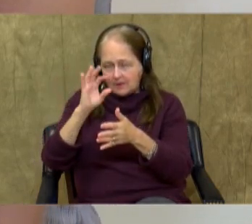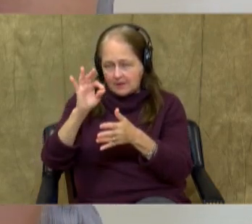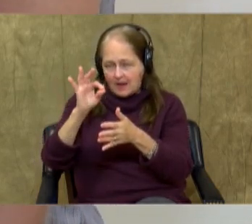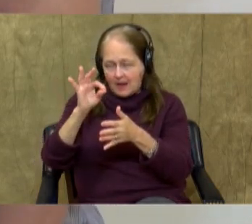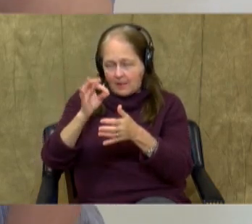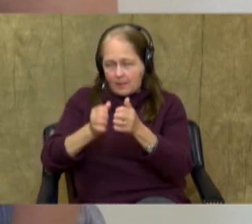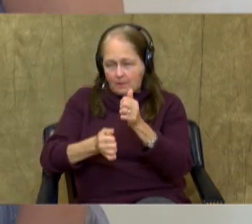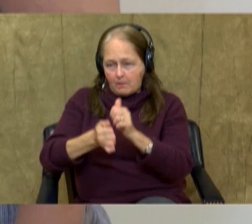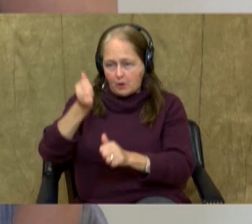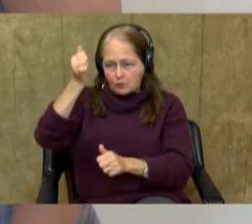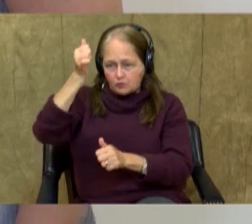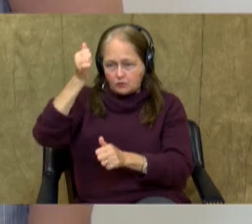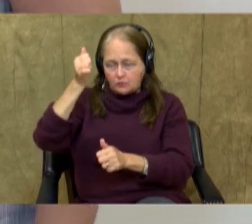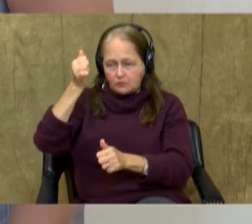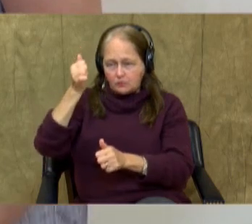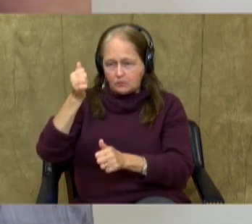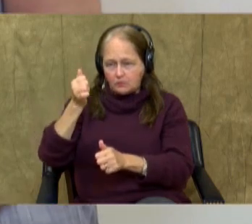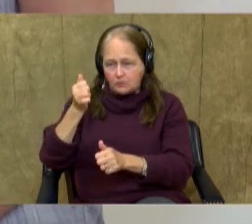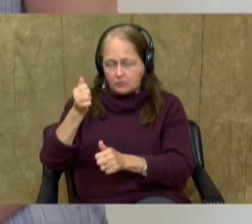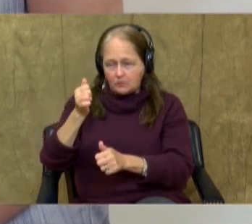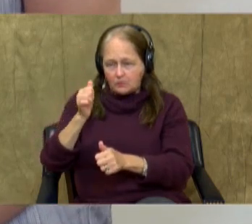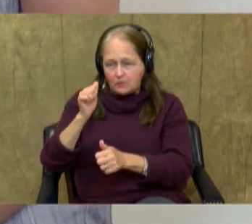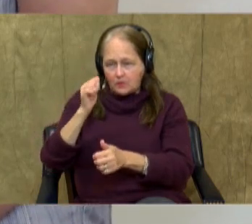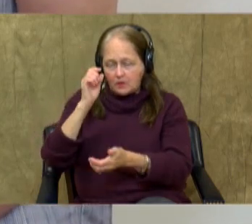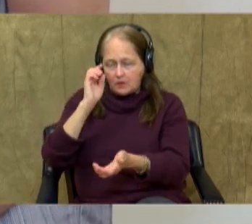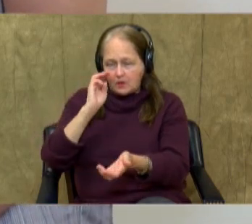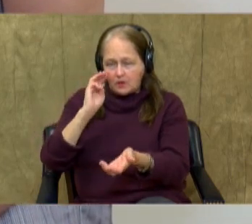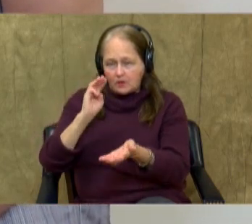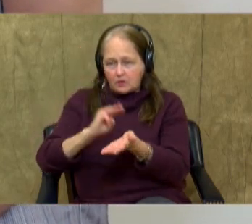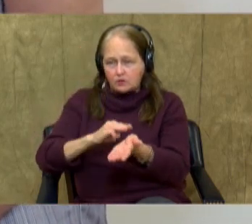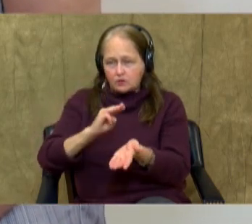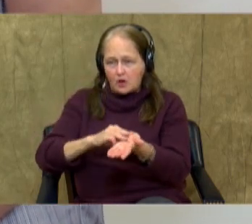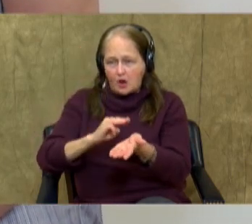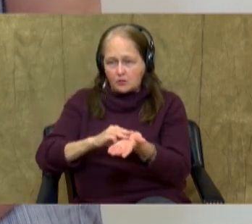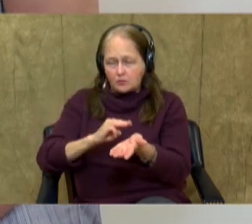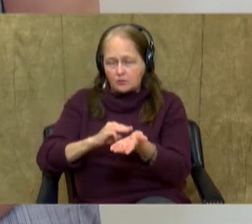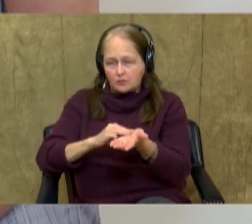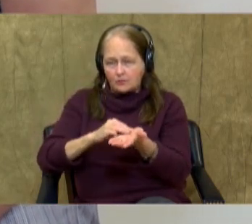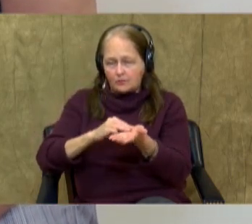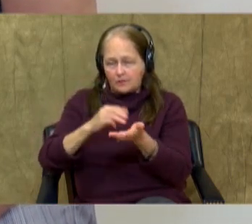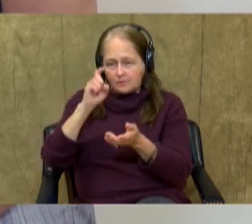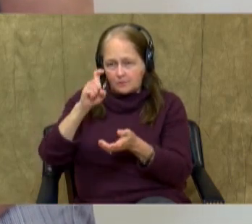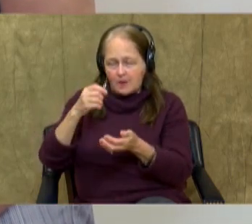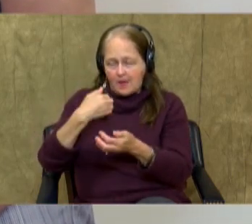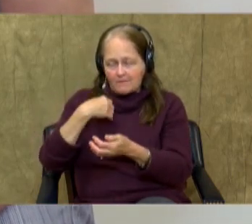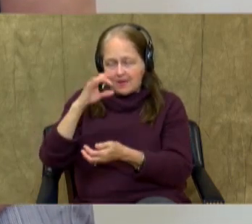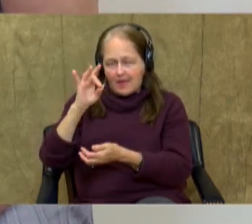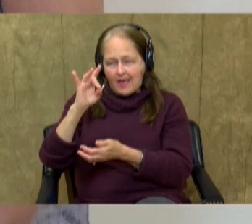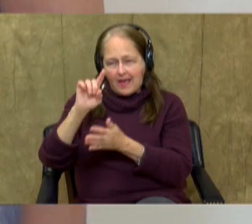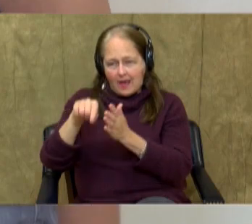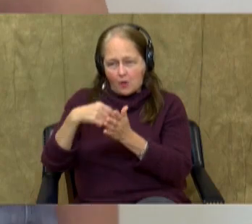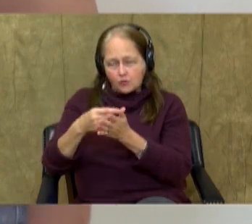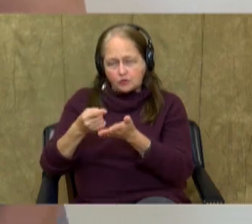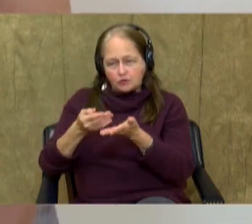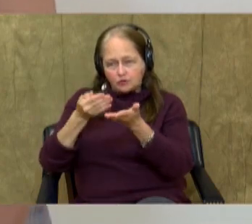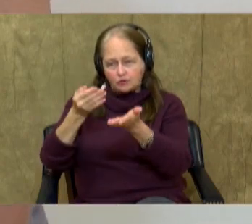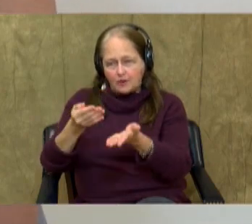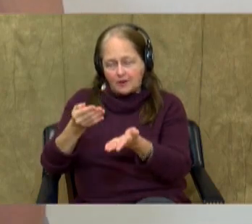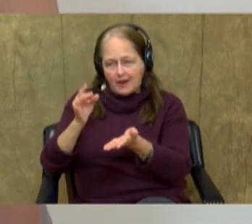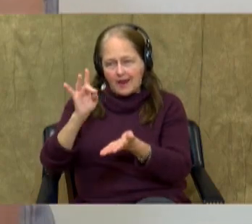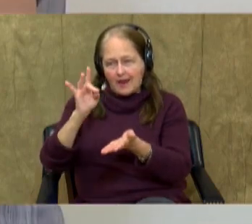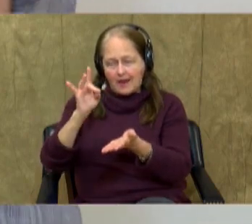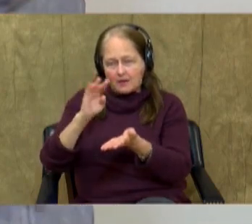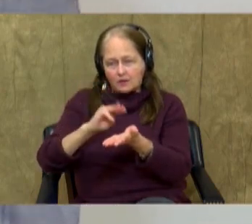the most. The doctors suggest that you have 8 hours minimum sleep a night. So see,